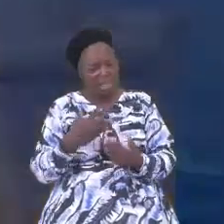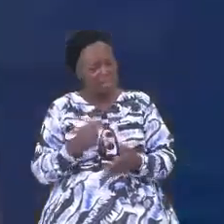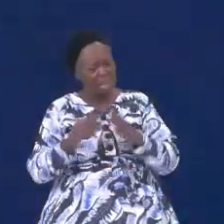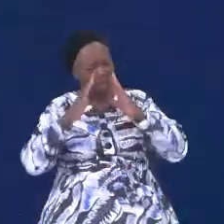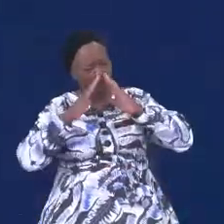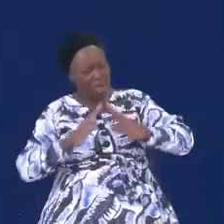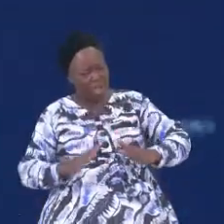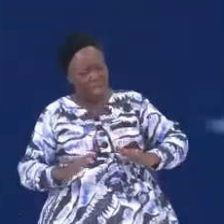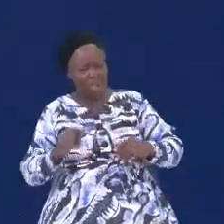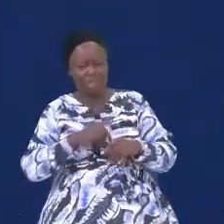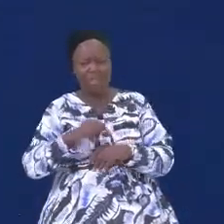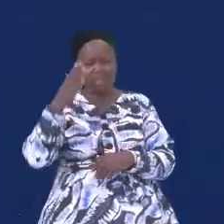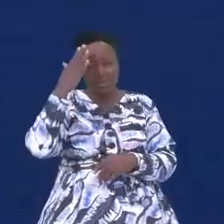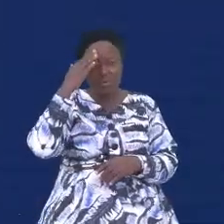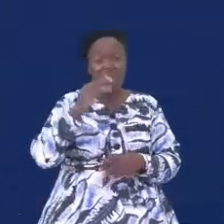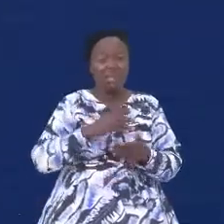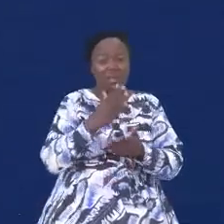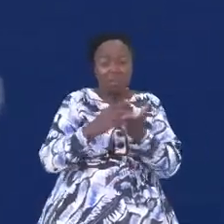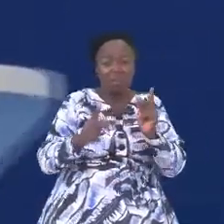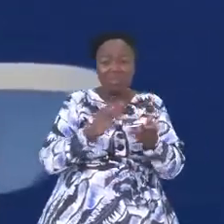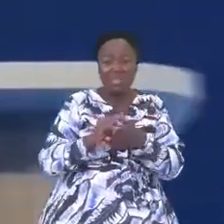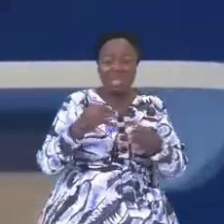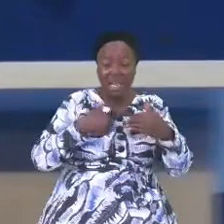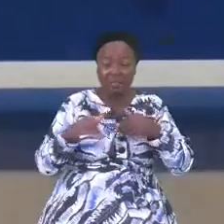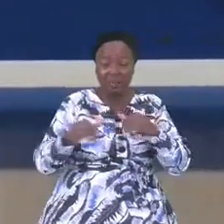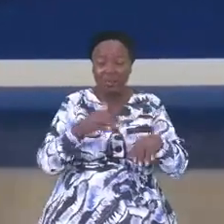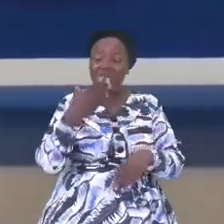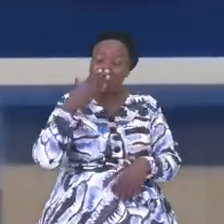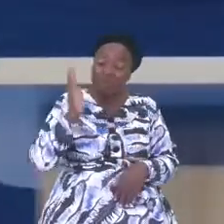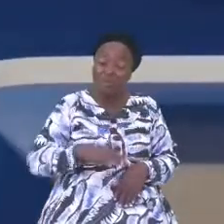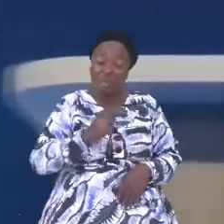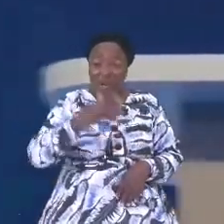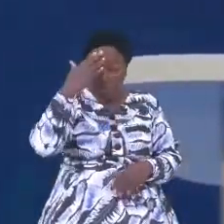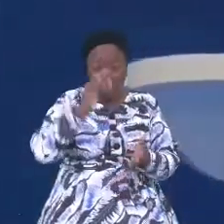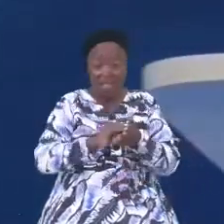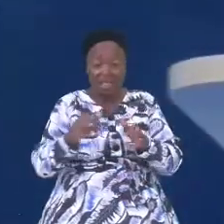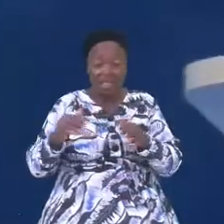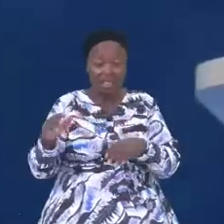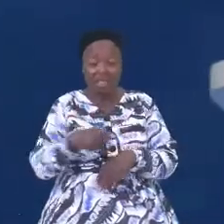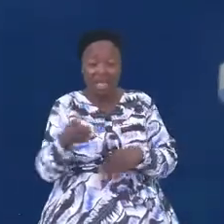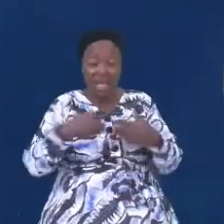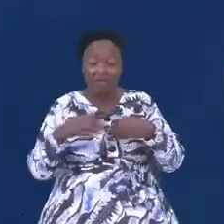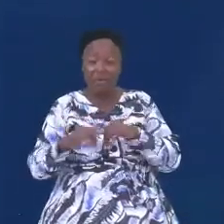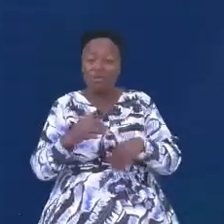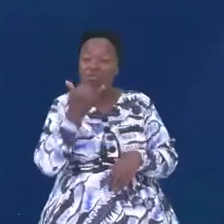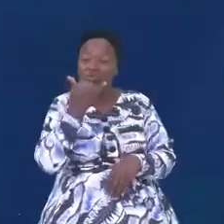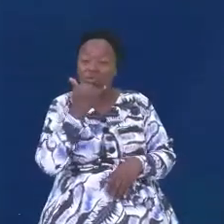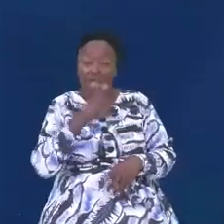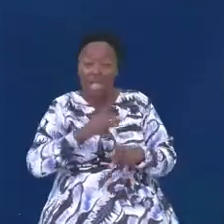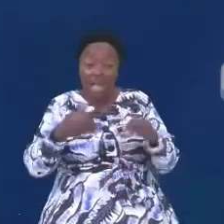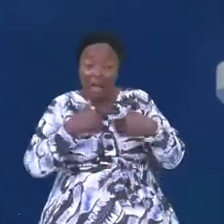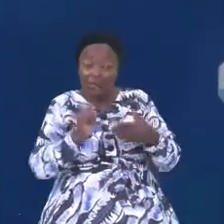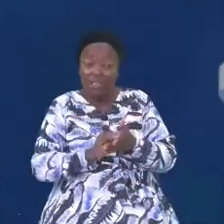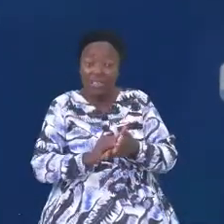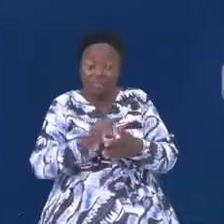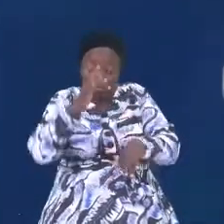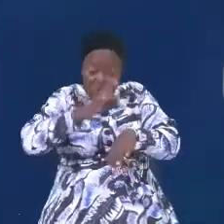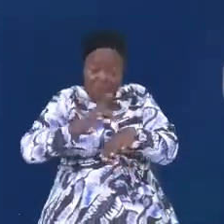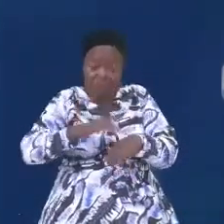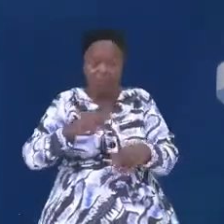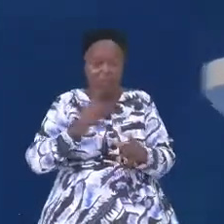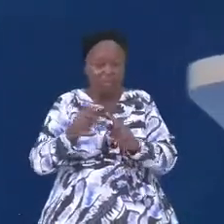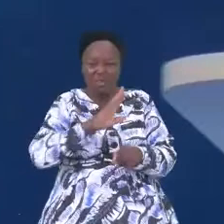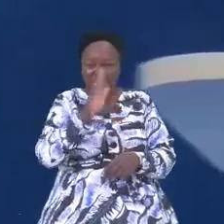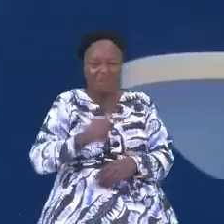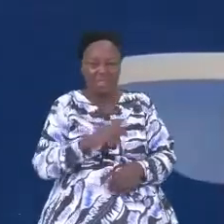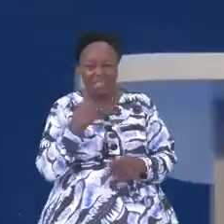people, they know they have done evil. They know they have done wrong. They have the conviction, but they'll keep quiet. Nobody